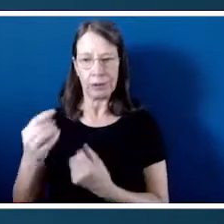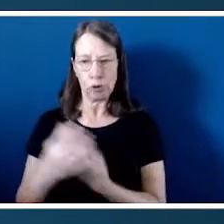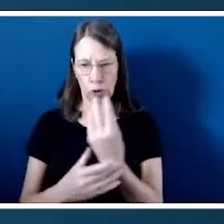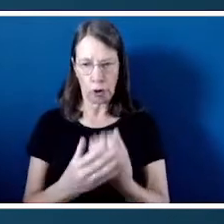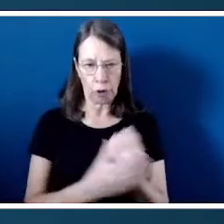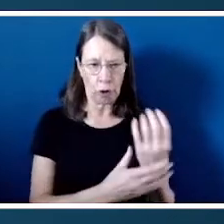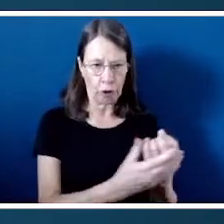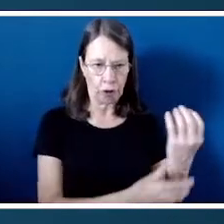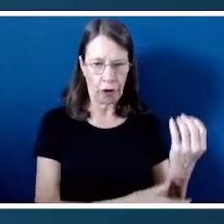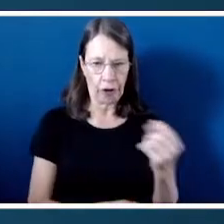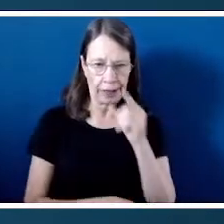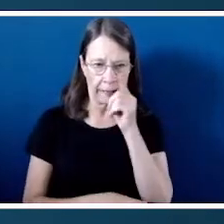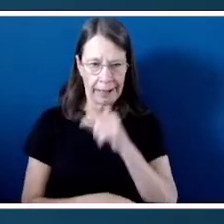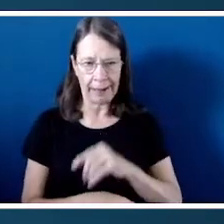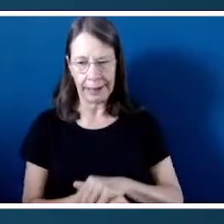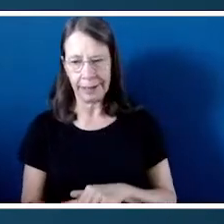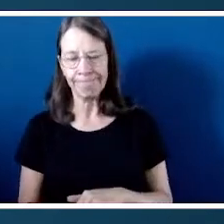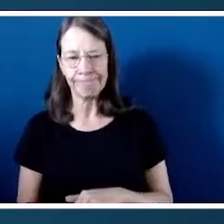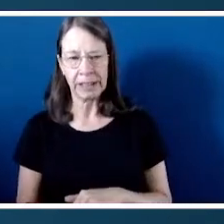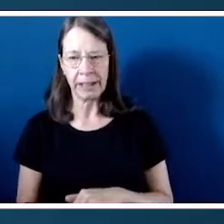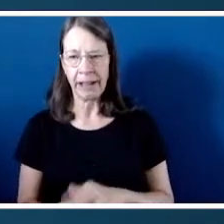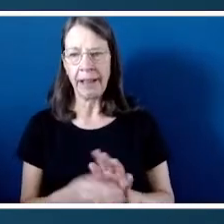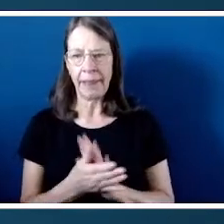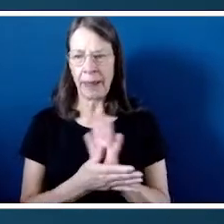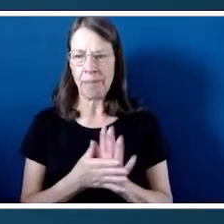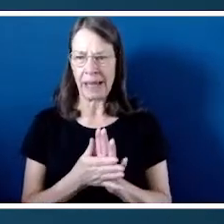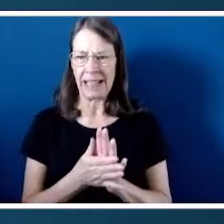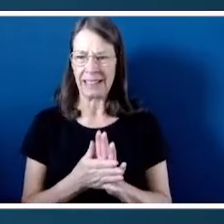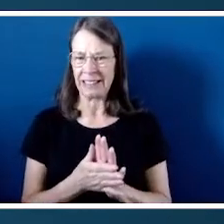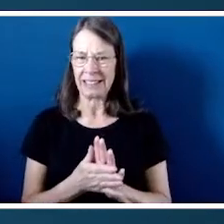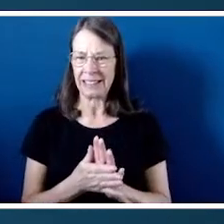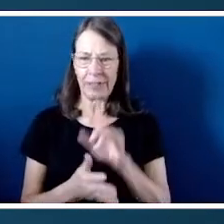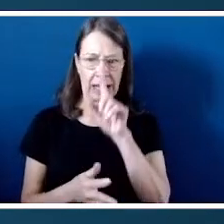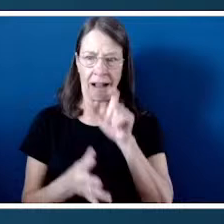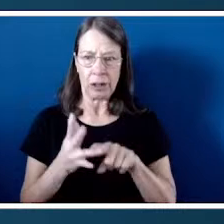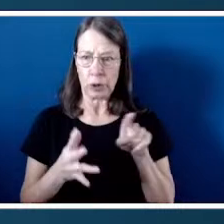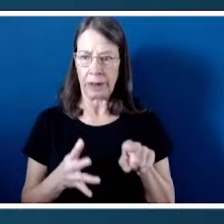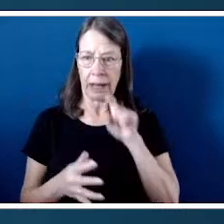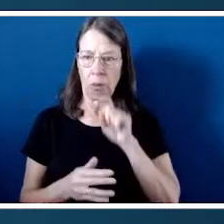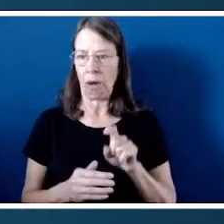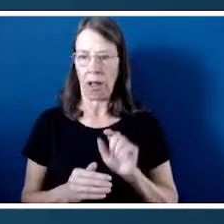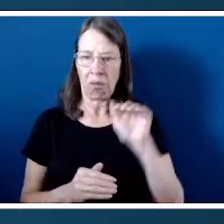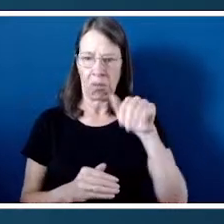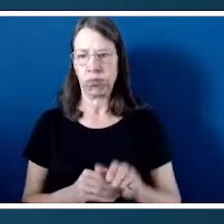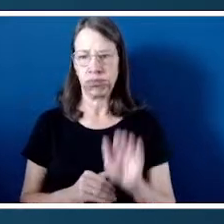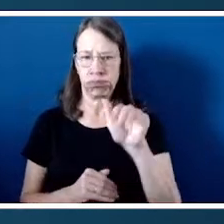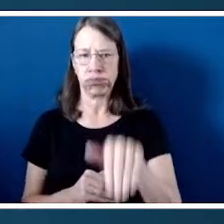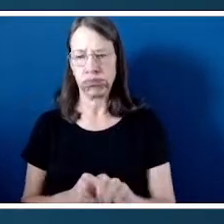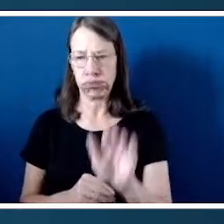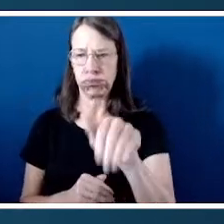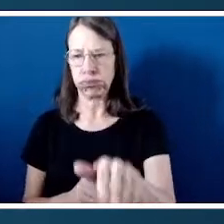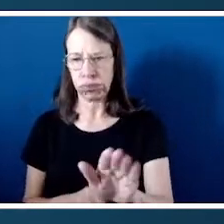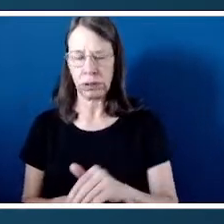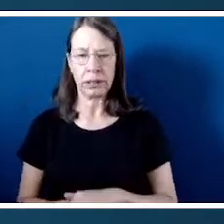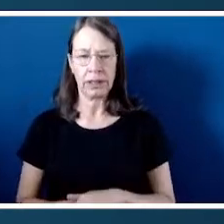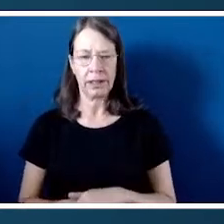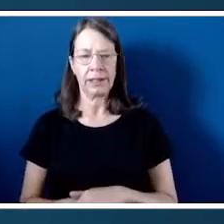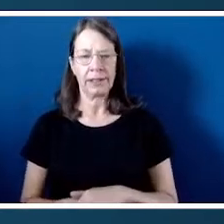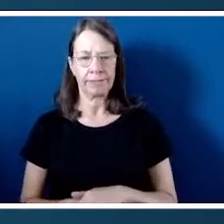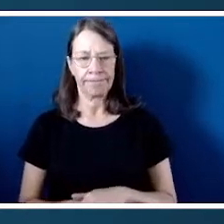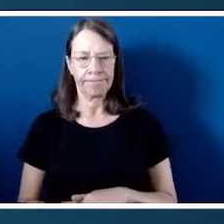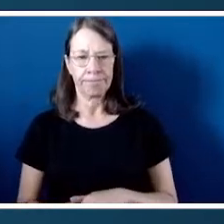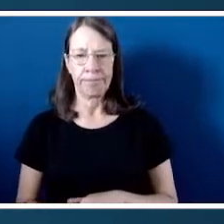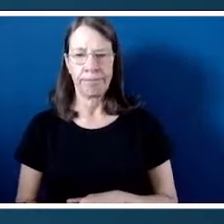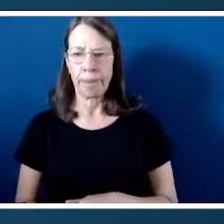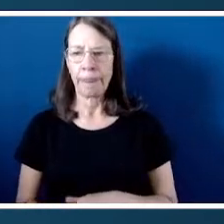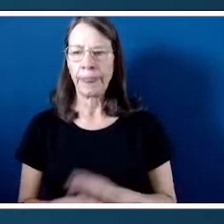to instability, and state fragility. Fragile Pacific states will be less